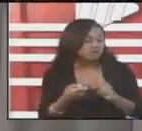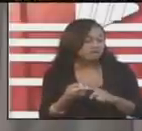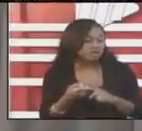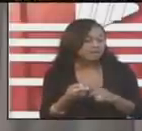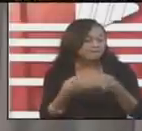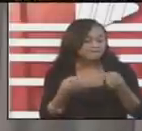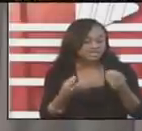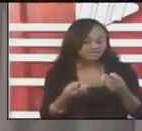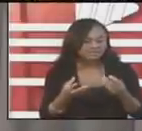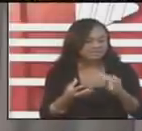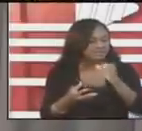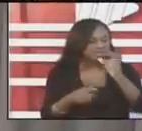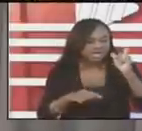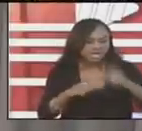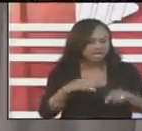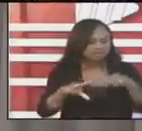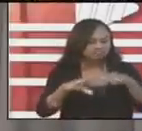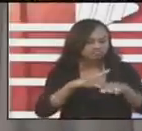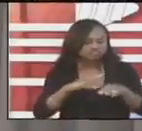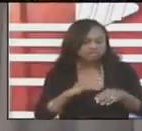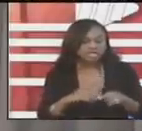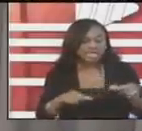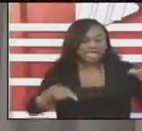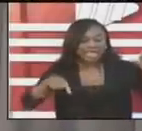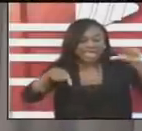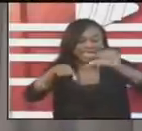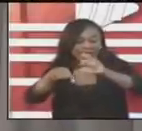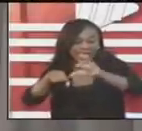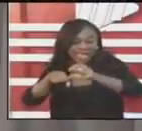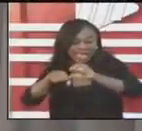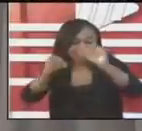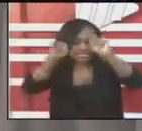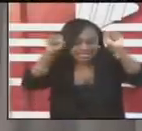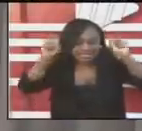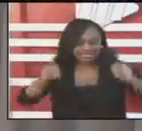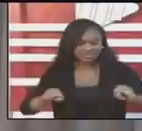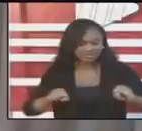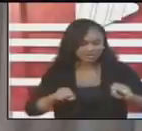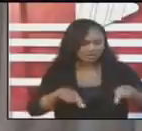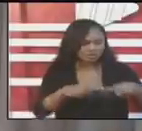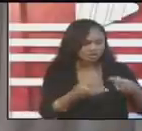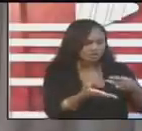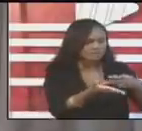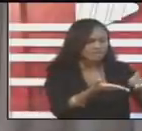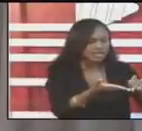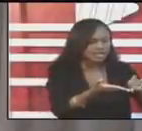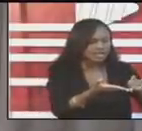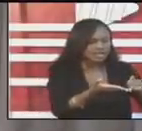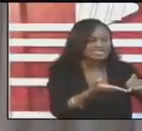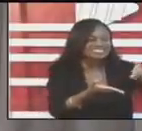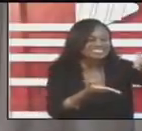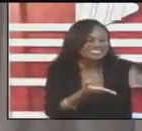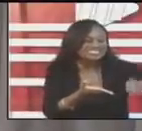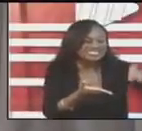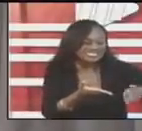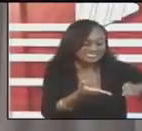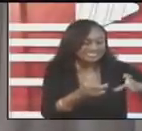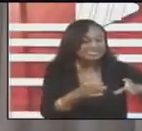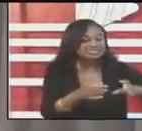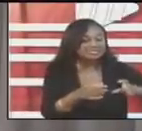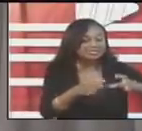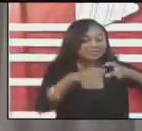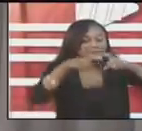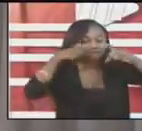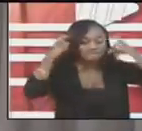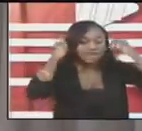no mask, no service. Even at gas stations, I am seeing it happening when you go to the window to pay. If you don't have a mask, you're not allowed to even pay to get gas.